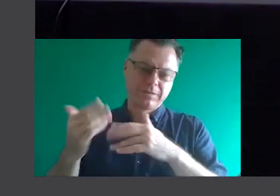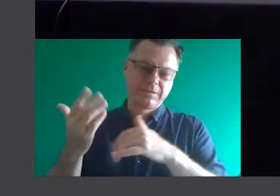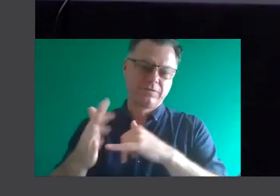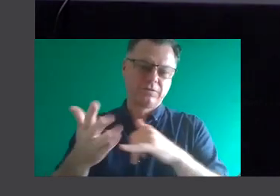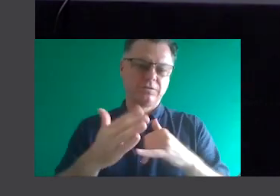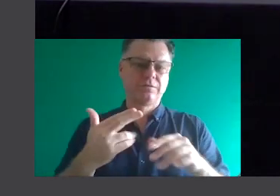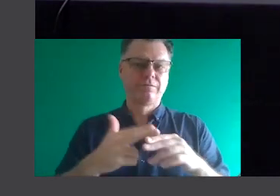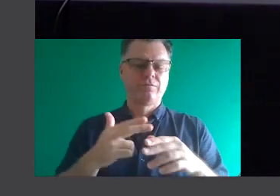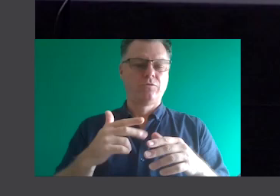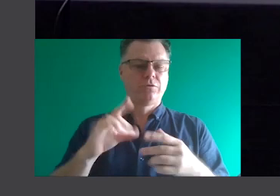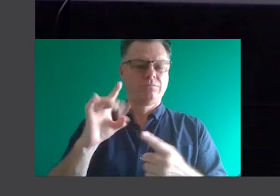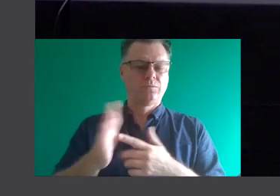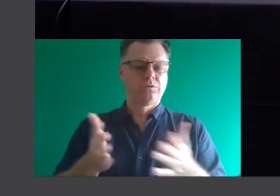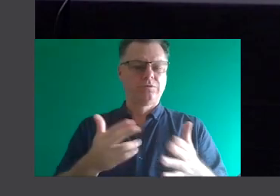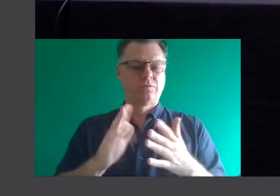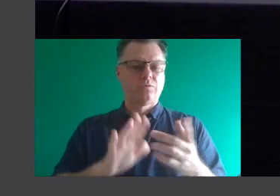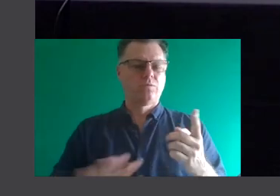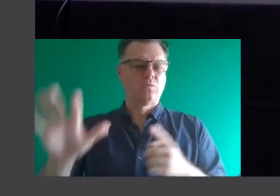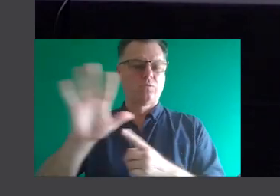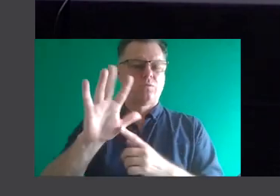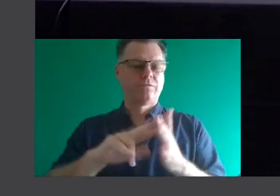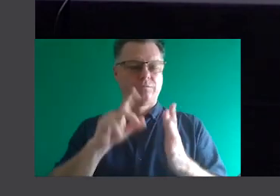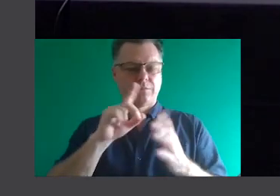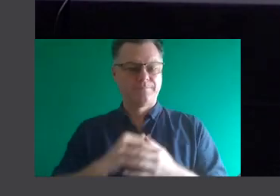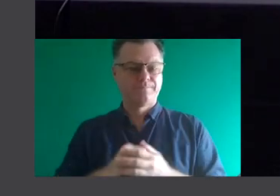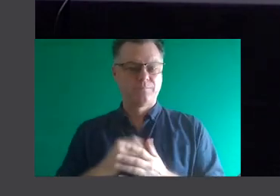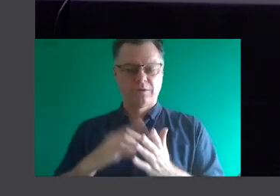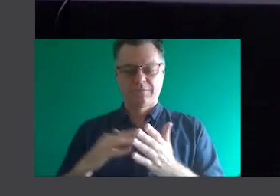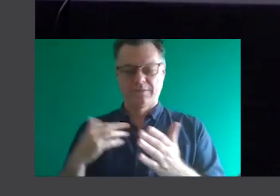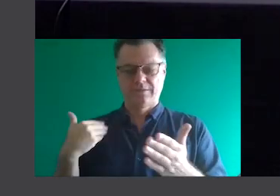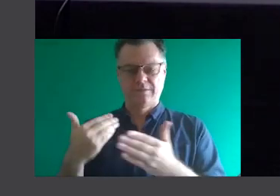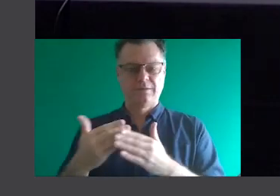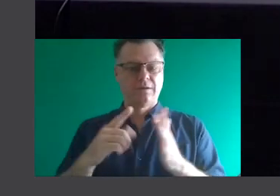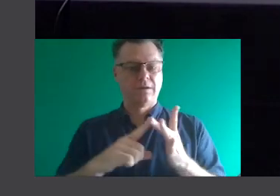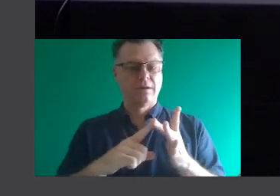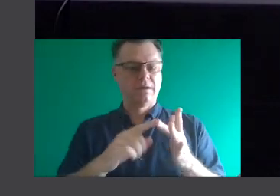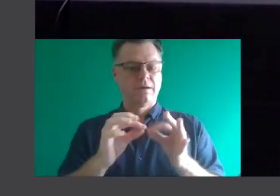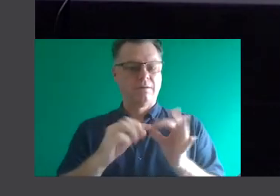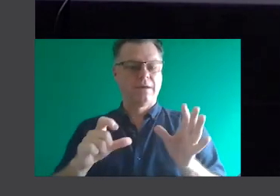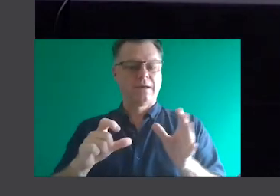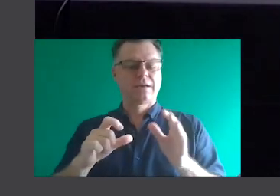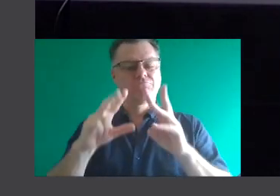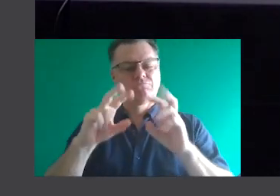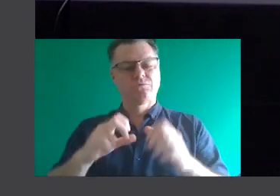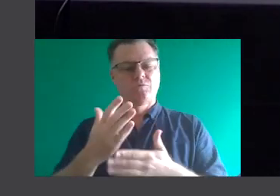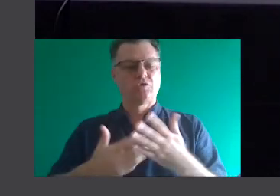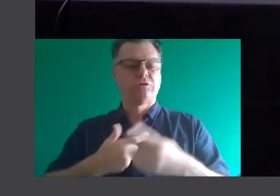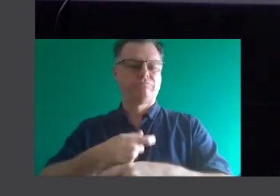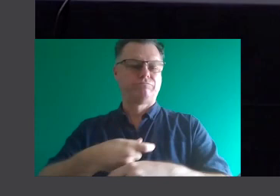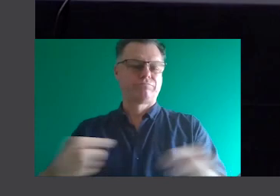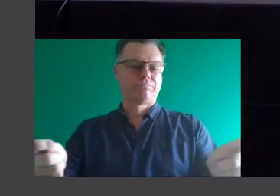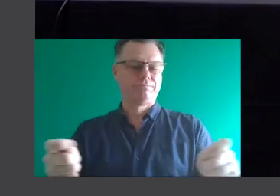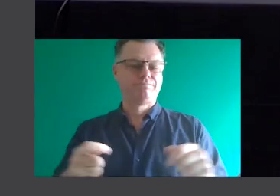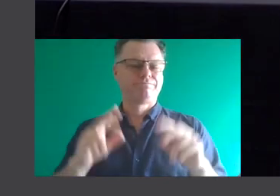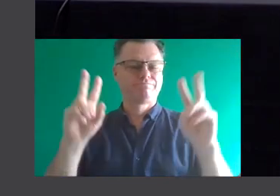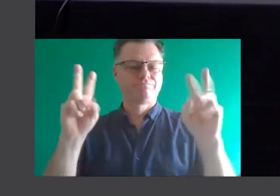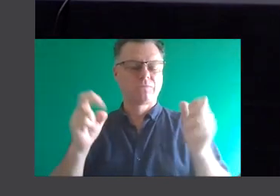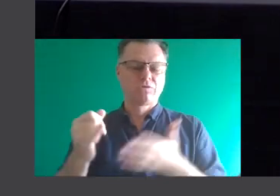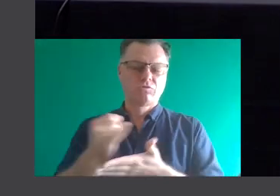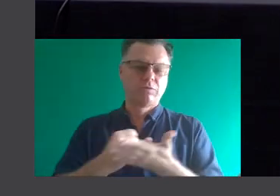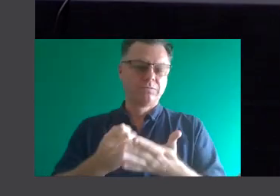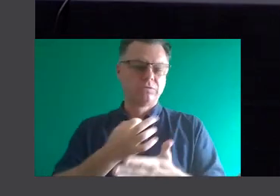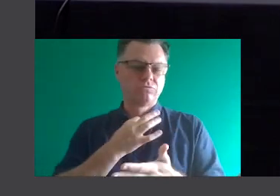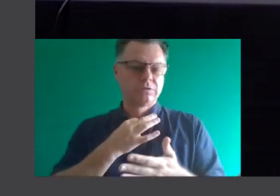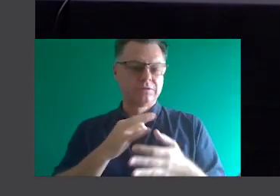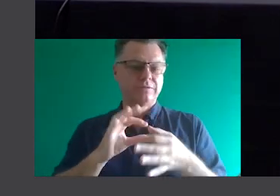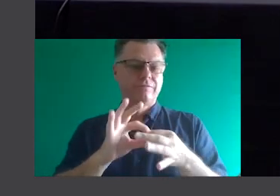provide essential buildings and services for Victorians. And last month, IBAC released a research